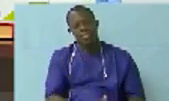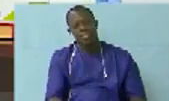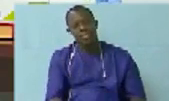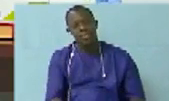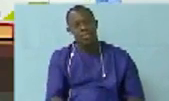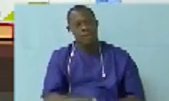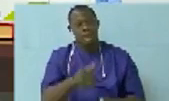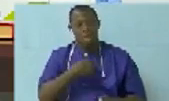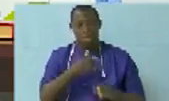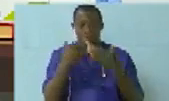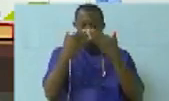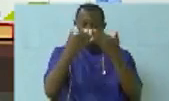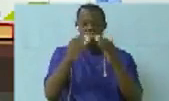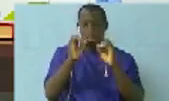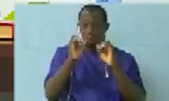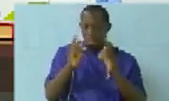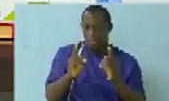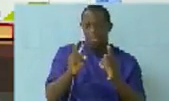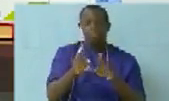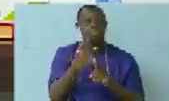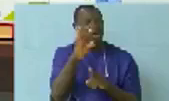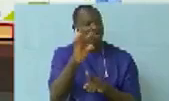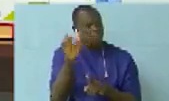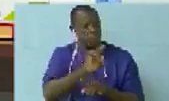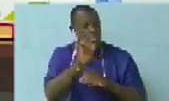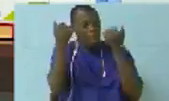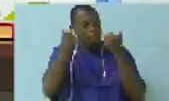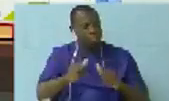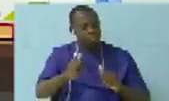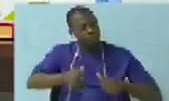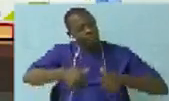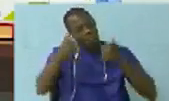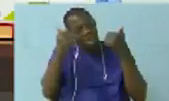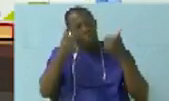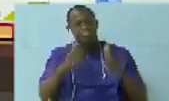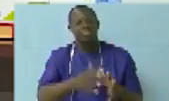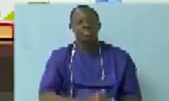I tell him, okay, if that's the case, then fine.